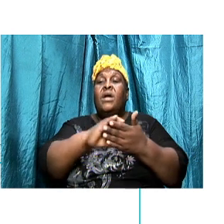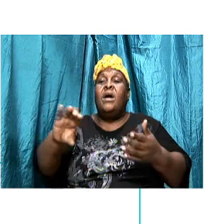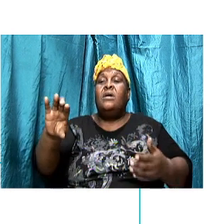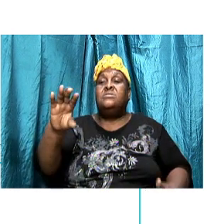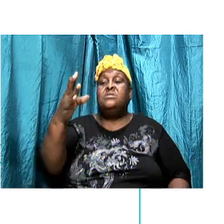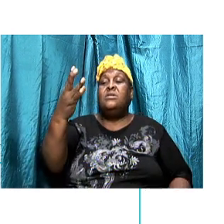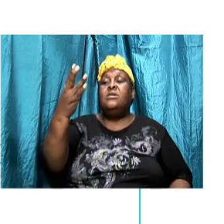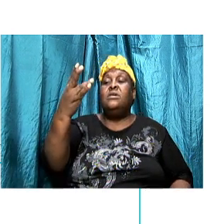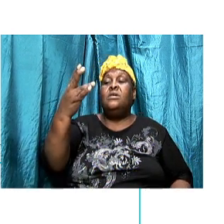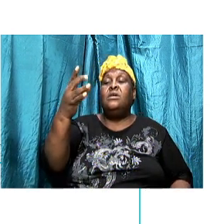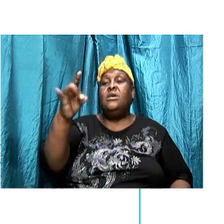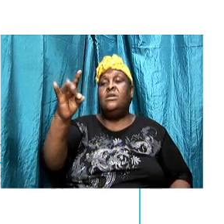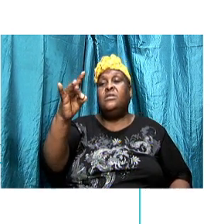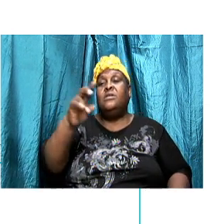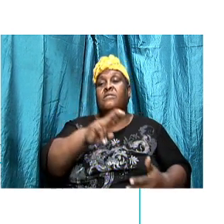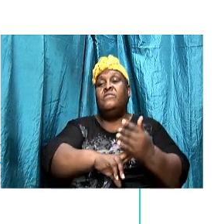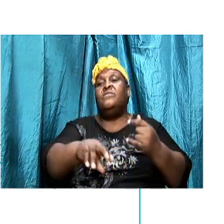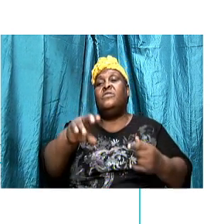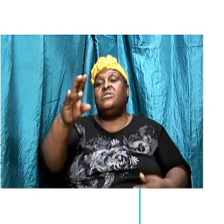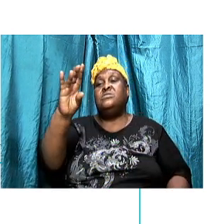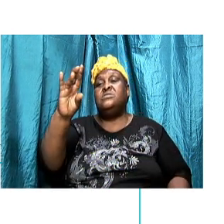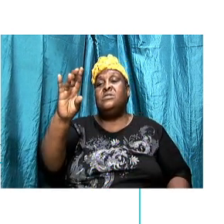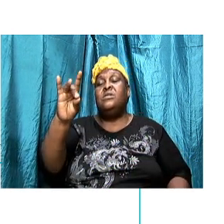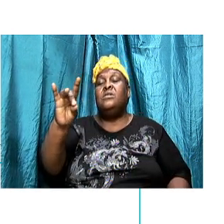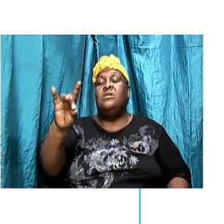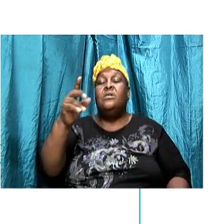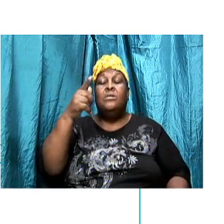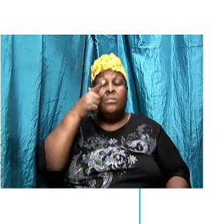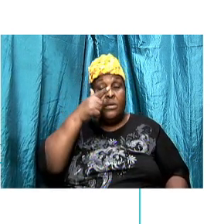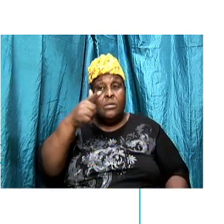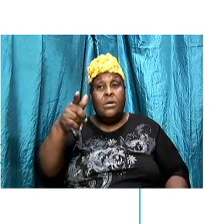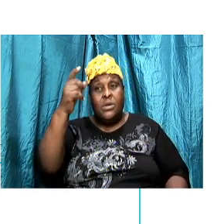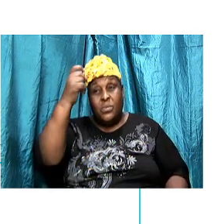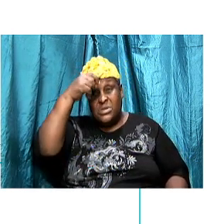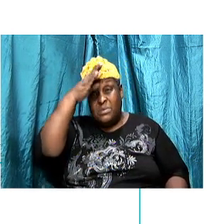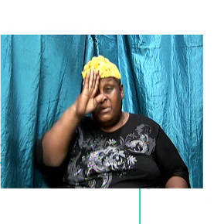verse 8. And we looked at the wisdom of God.